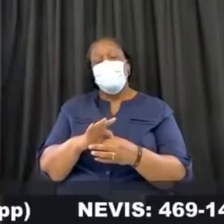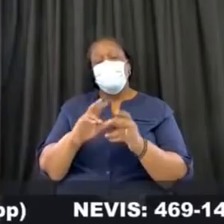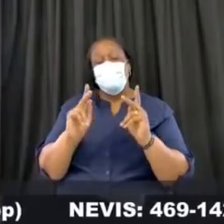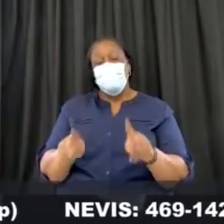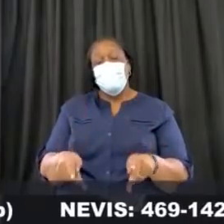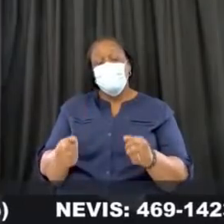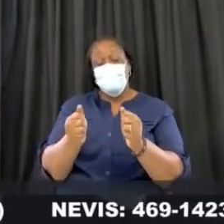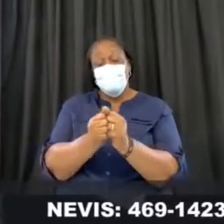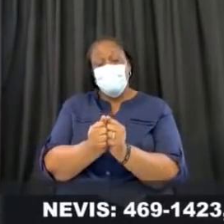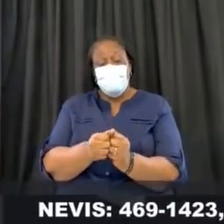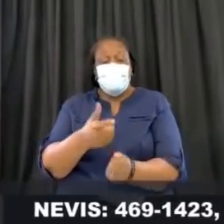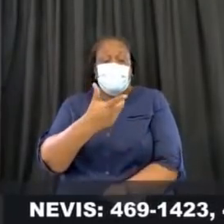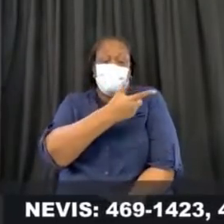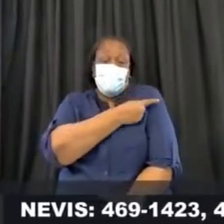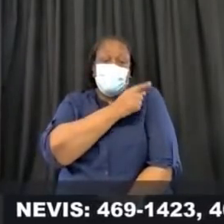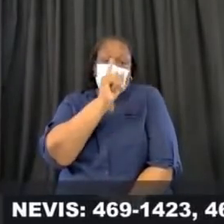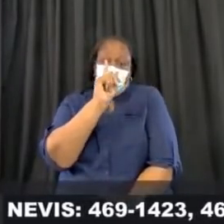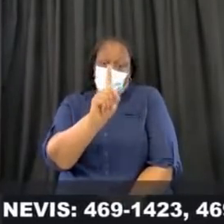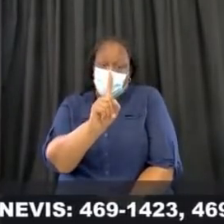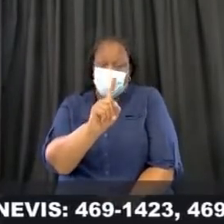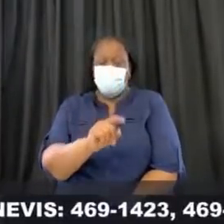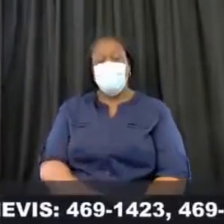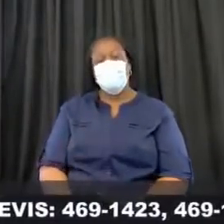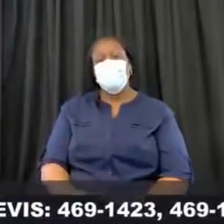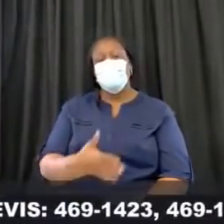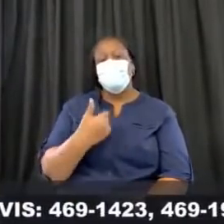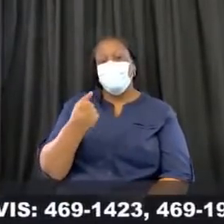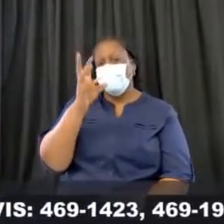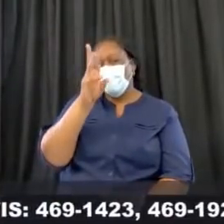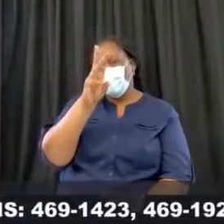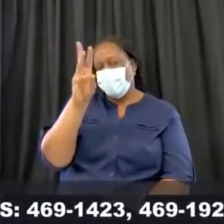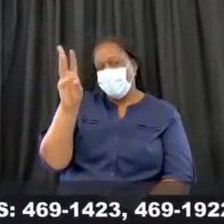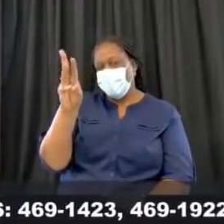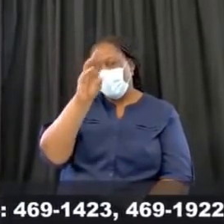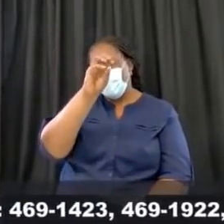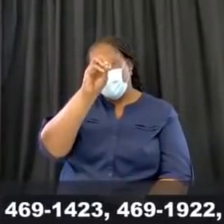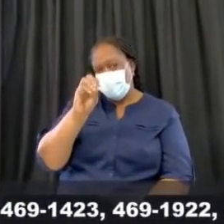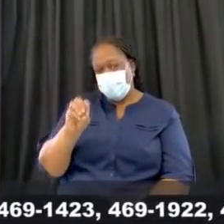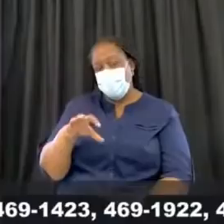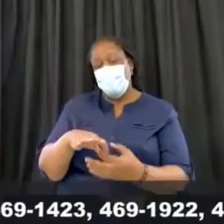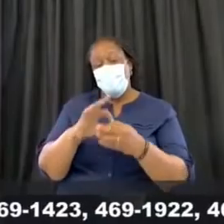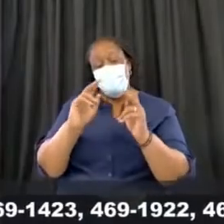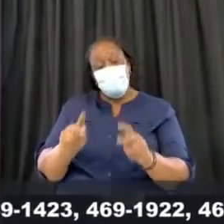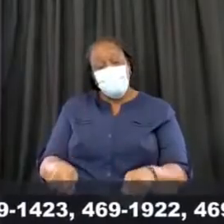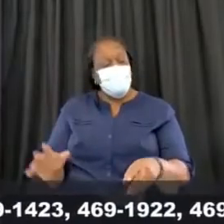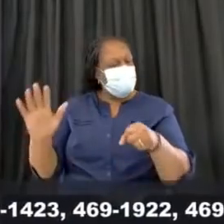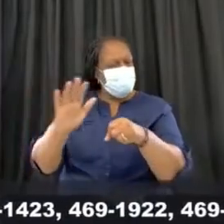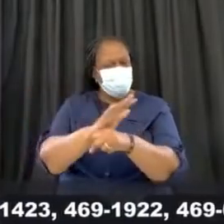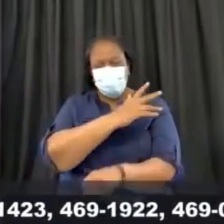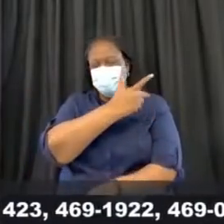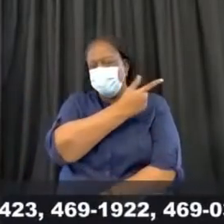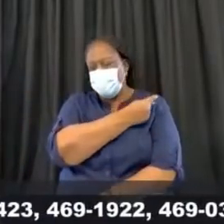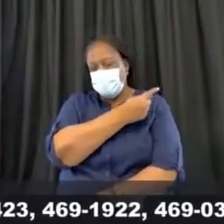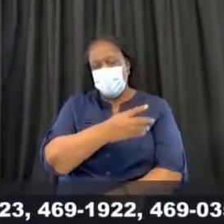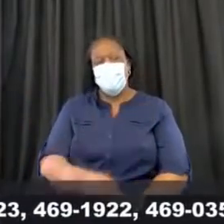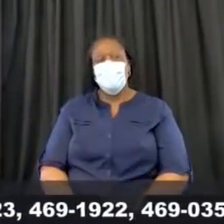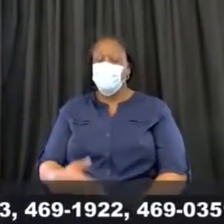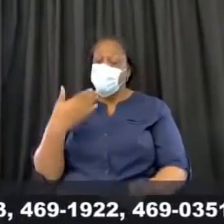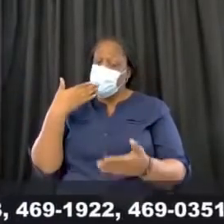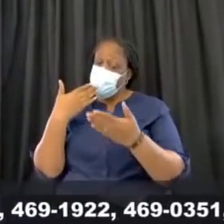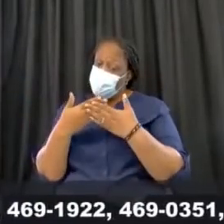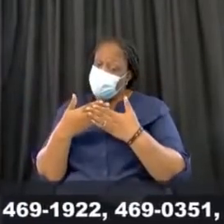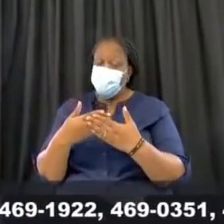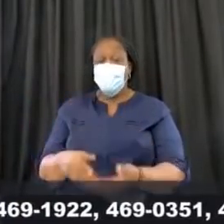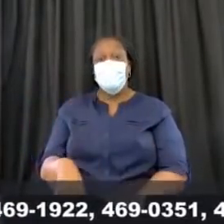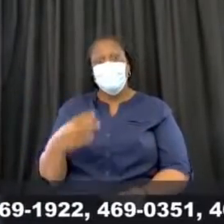and 66% of adults who are fully vaccinated. Yes, I'm happy to see that the thermometer with the 12 to